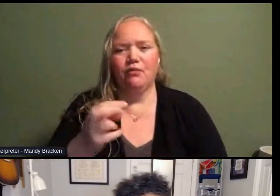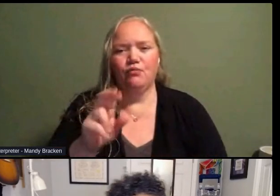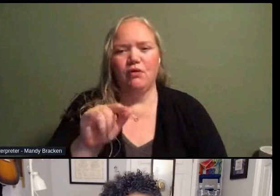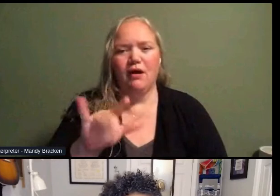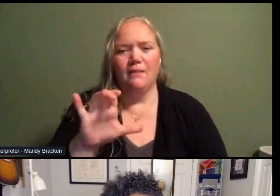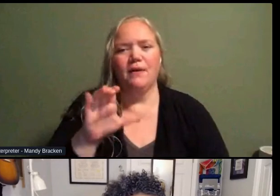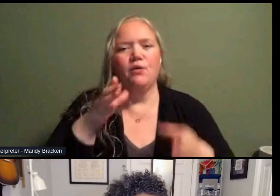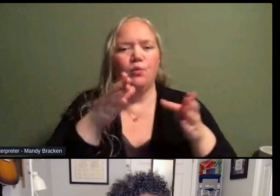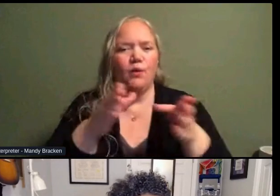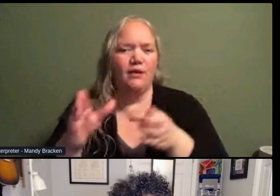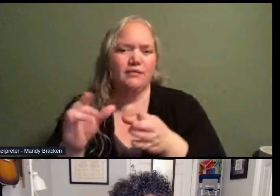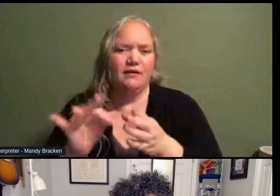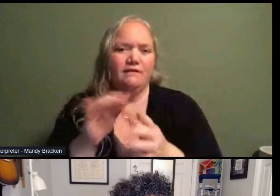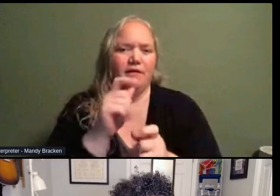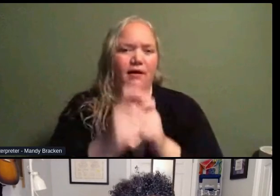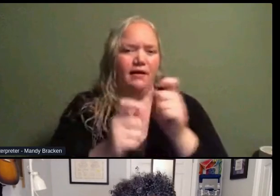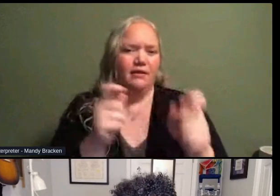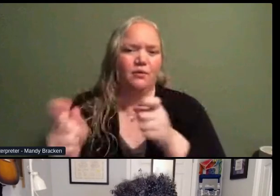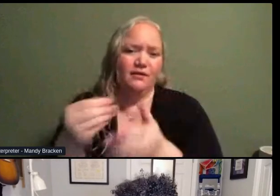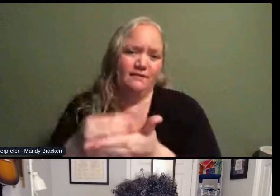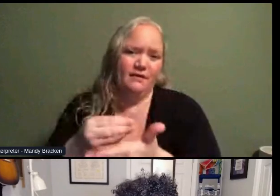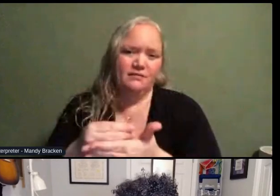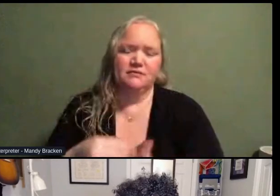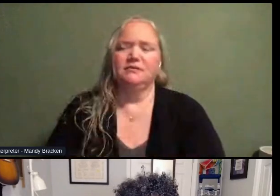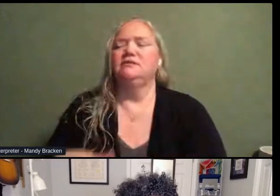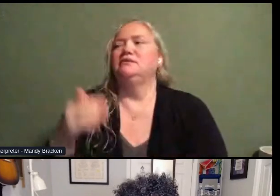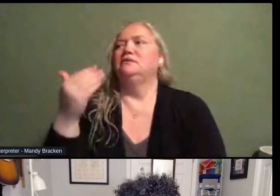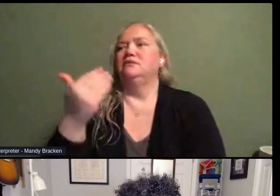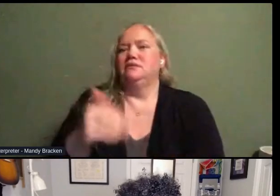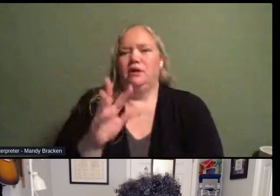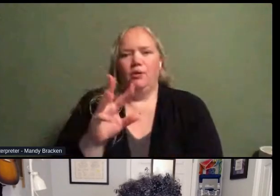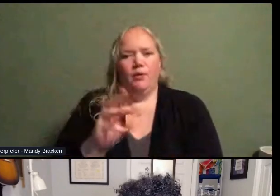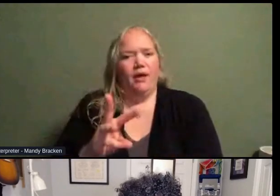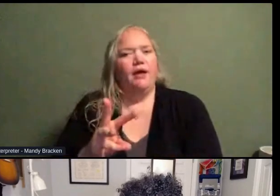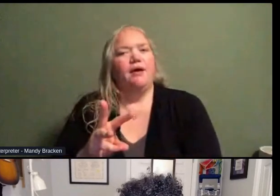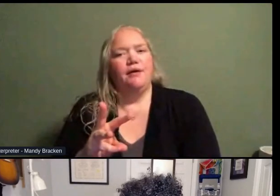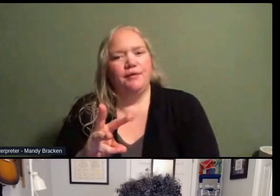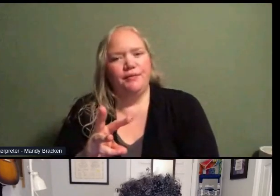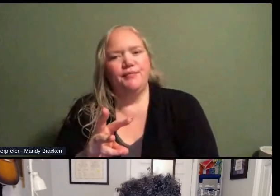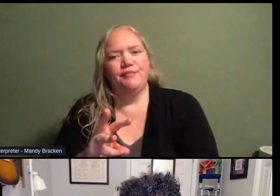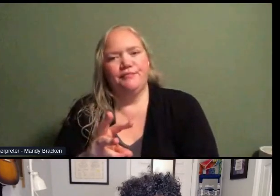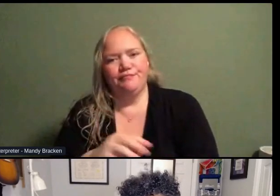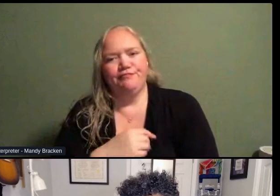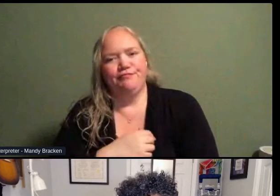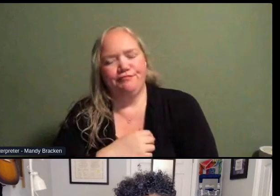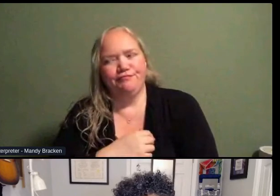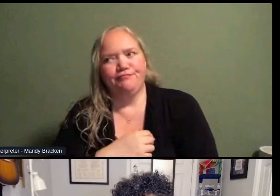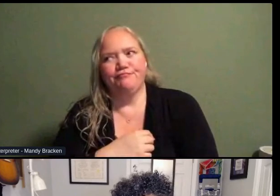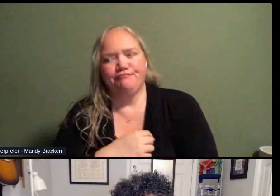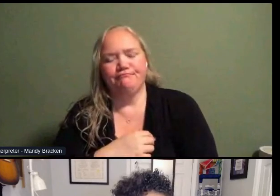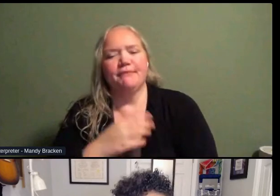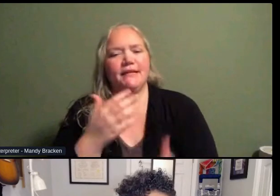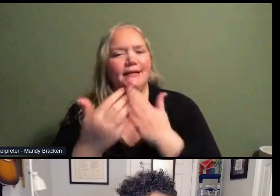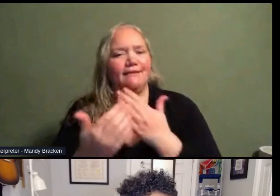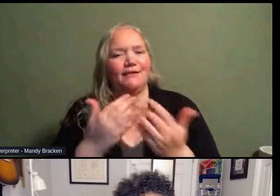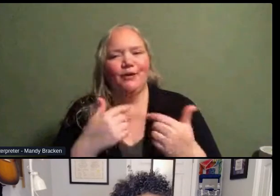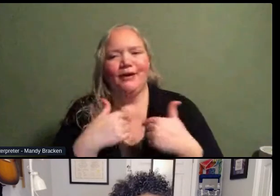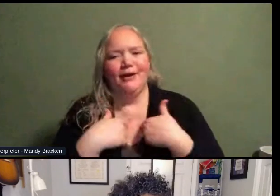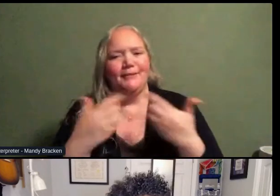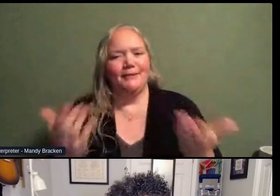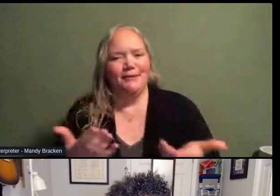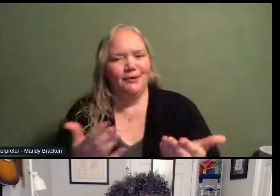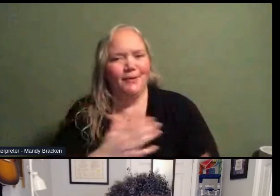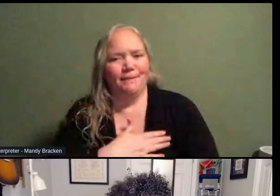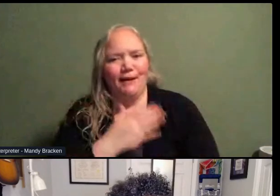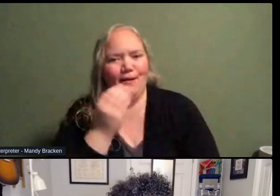Wow, thank you. Even though I'm sitting in my home office in North Carolina, I really feel